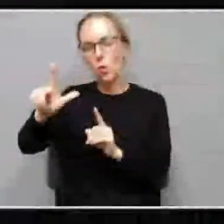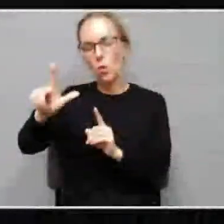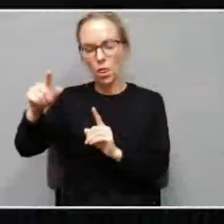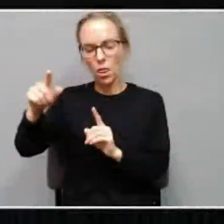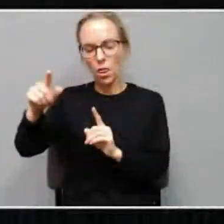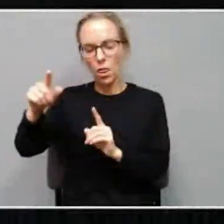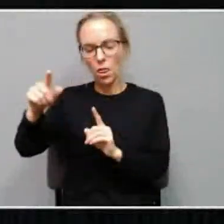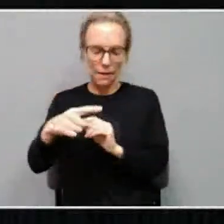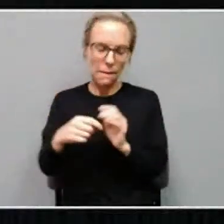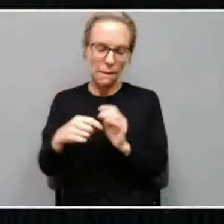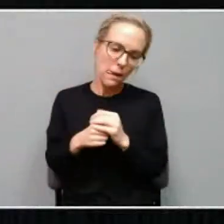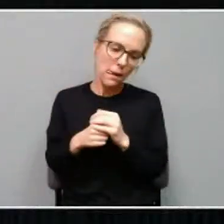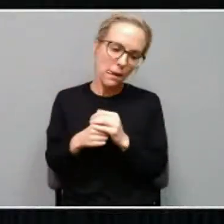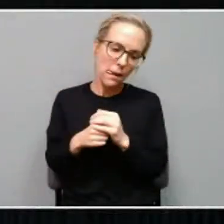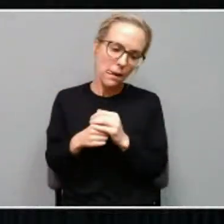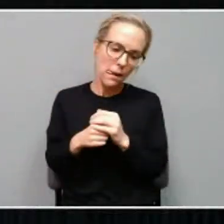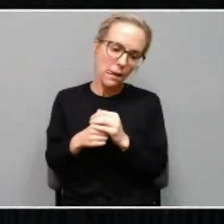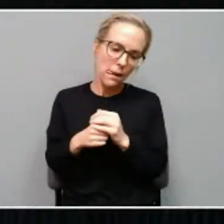Good afternoon, Governor.